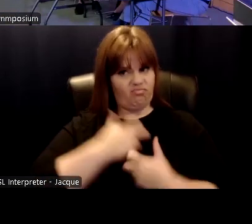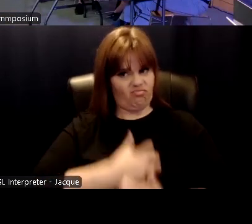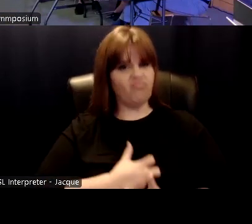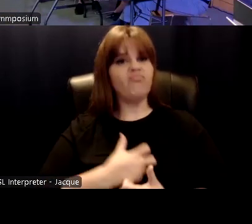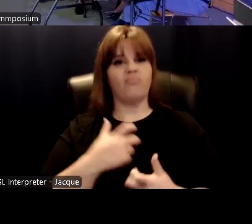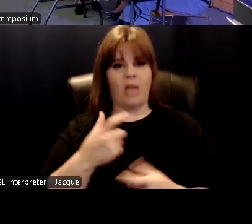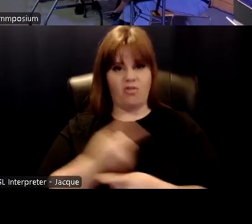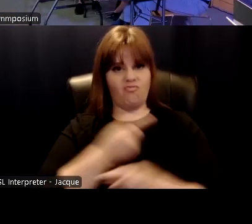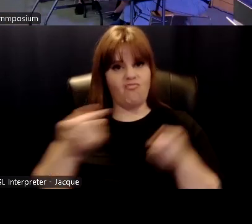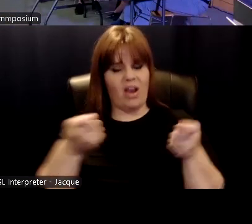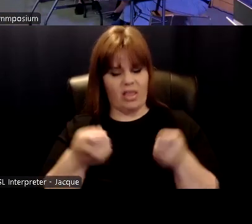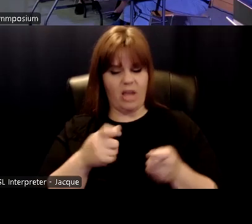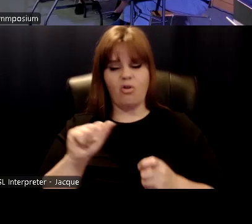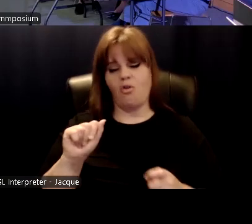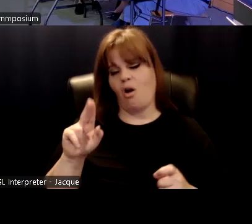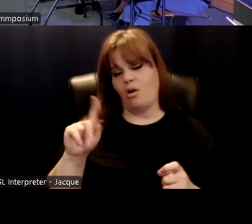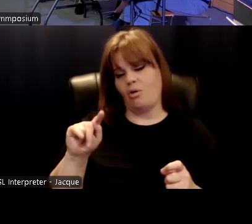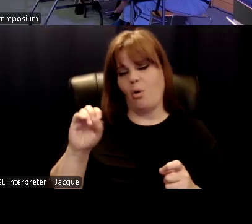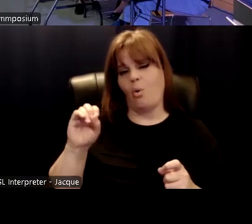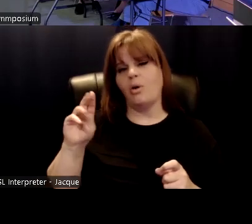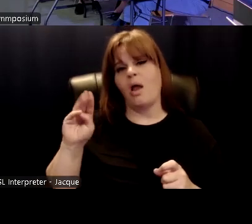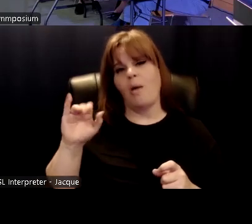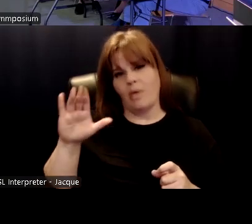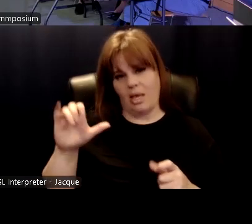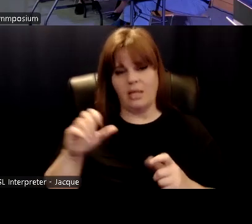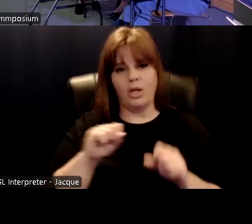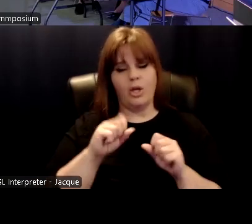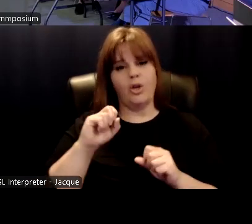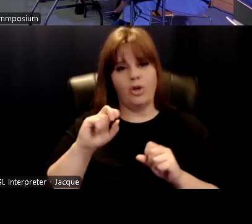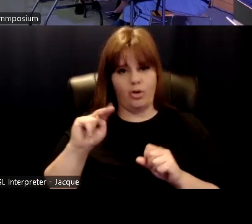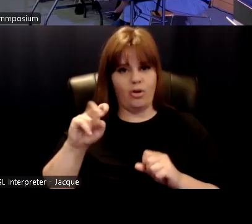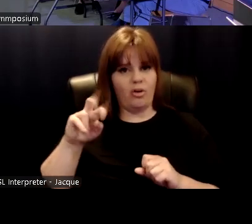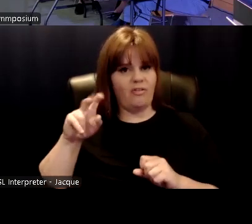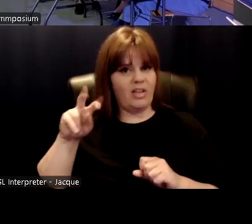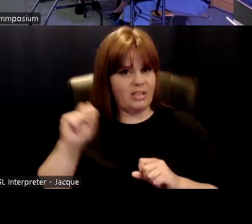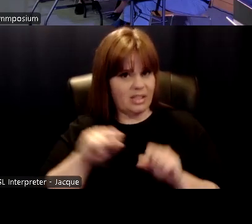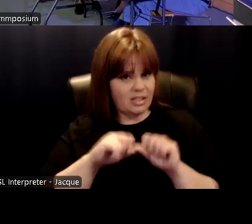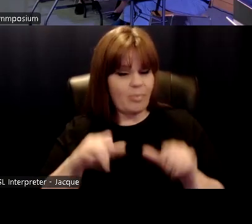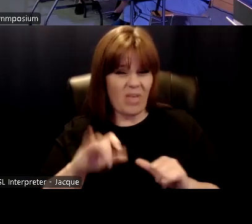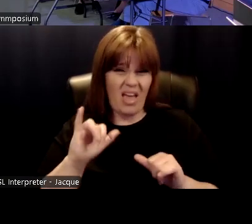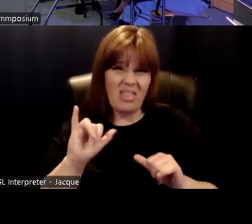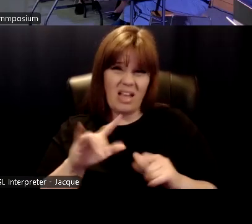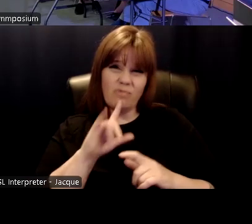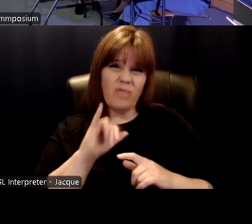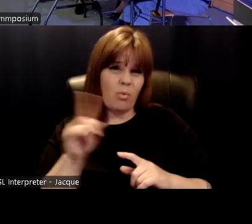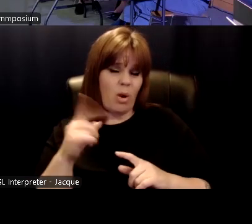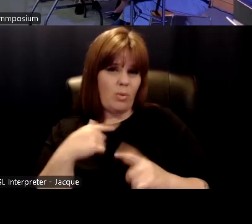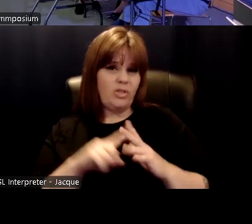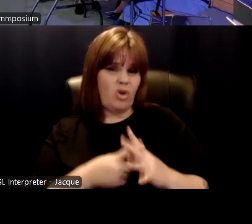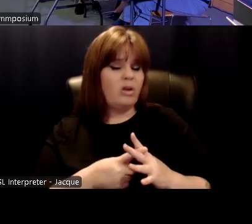autonomic nervous system. So I think that is a cornerstone of all of our activities, and really is where we start with all